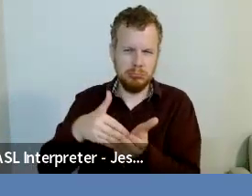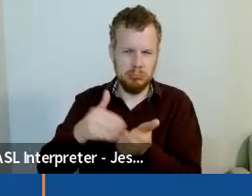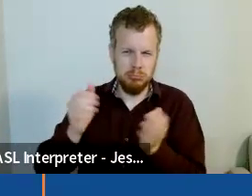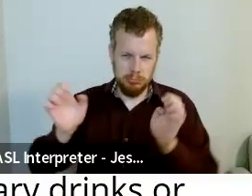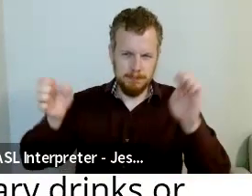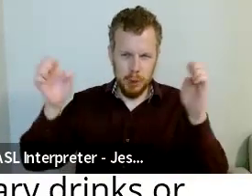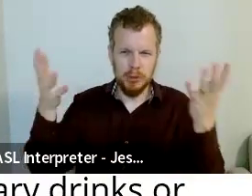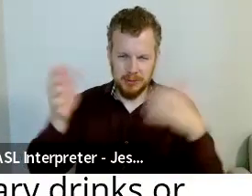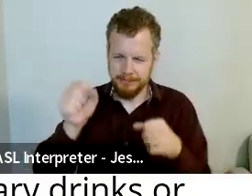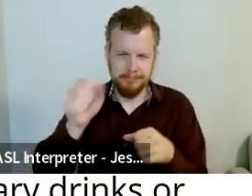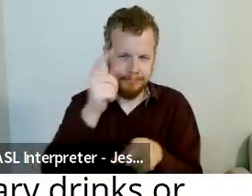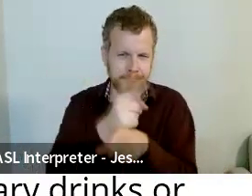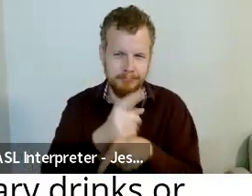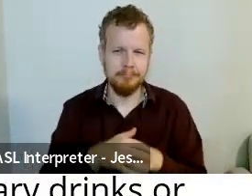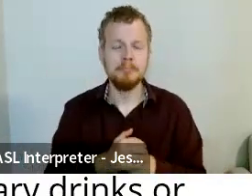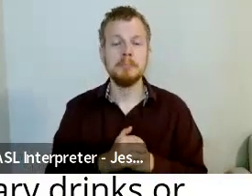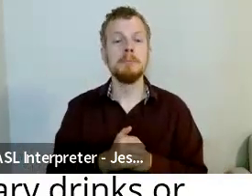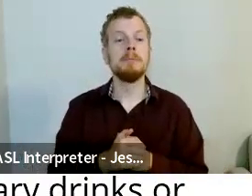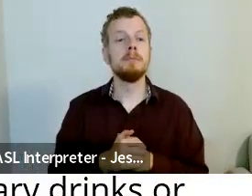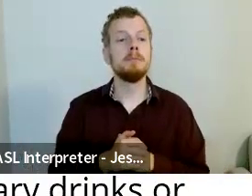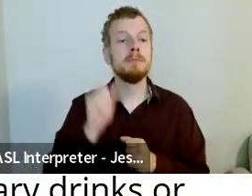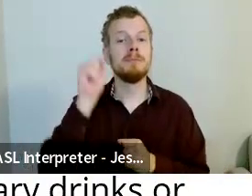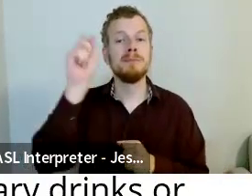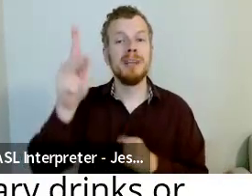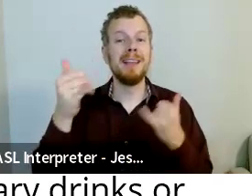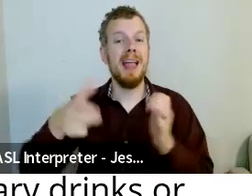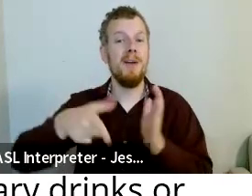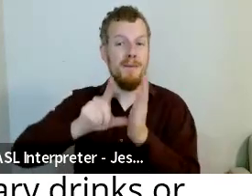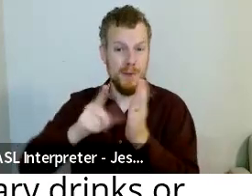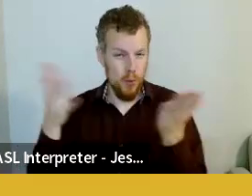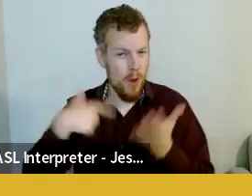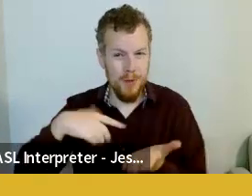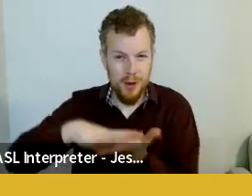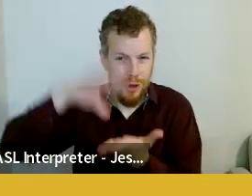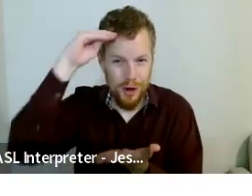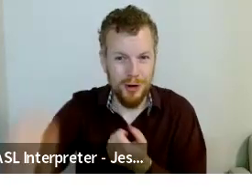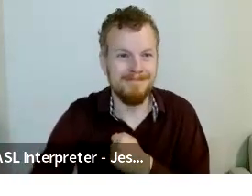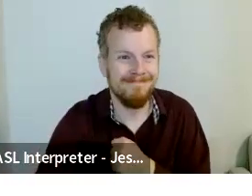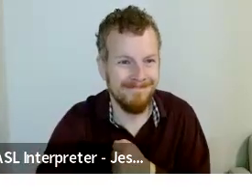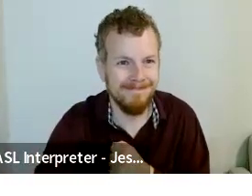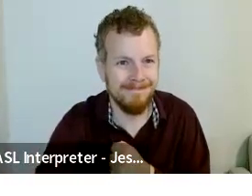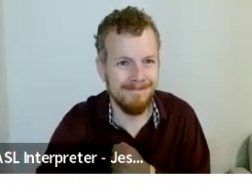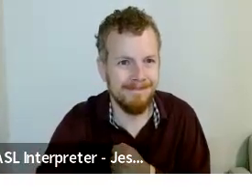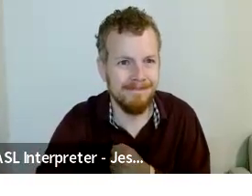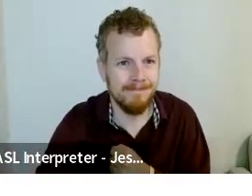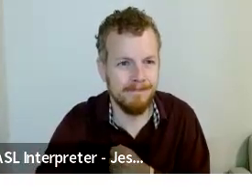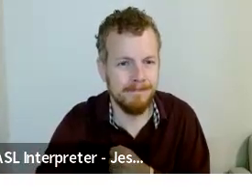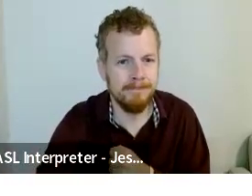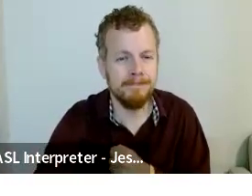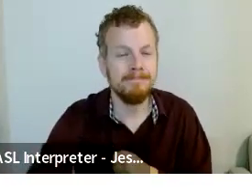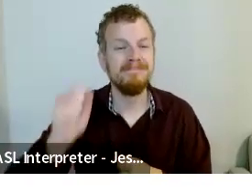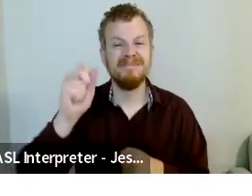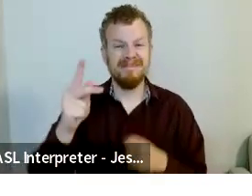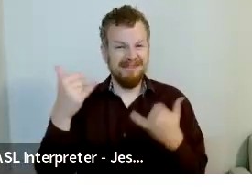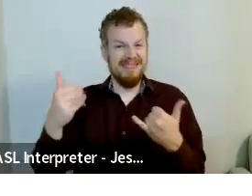Excellent. Okay, so let's just review a key takeaway now. So in summary, as we approach